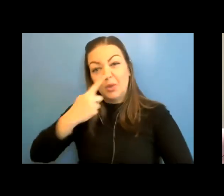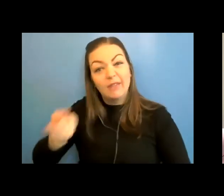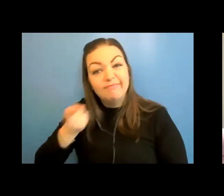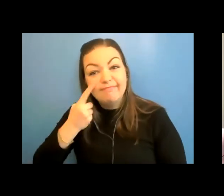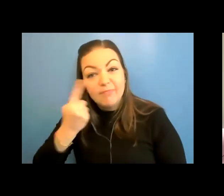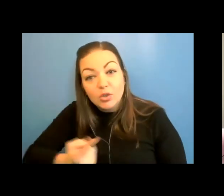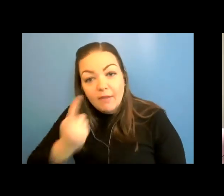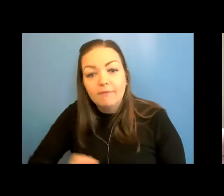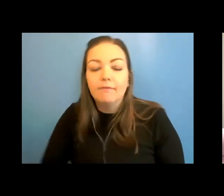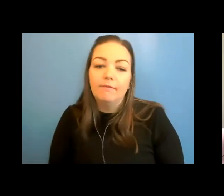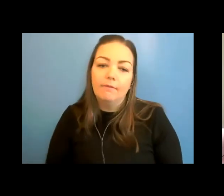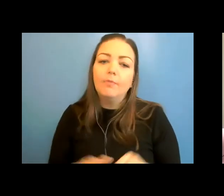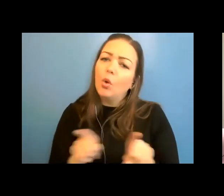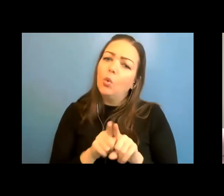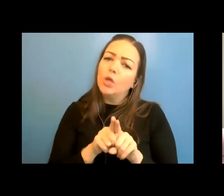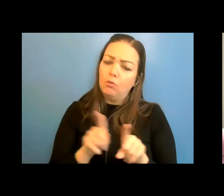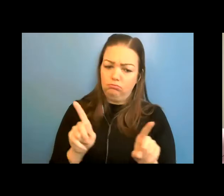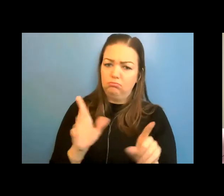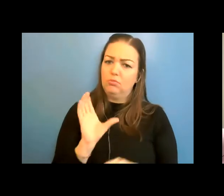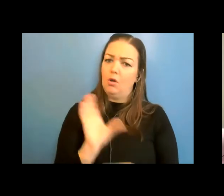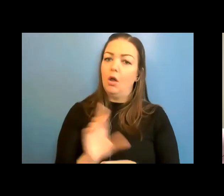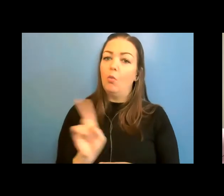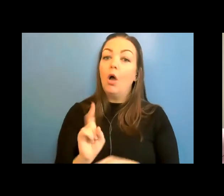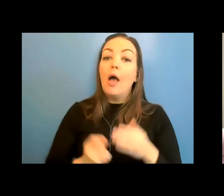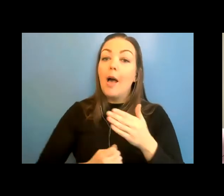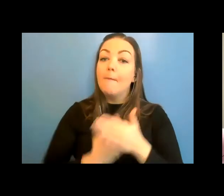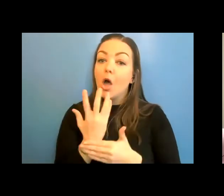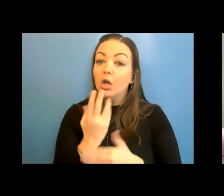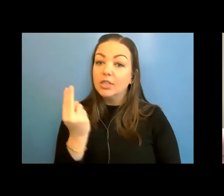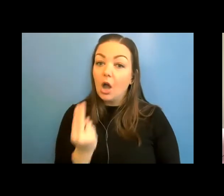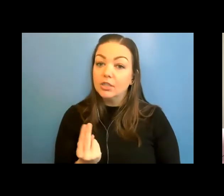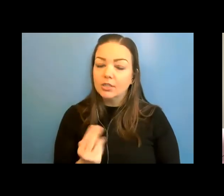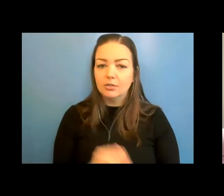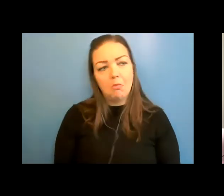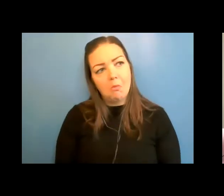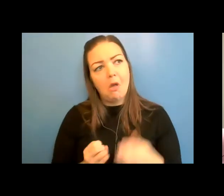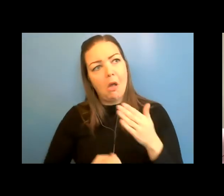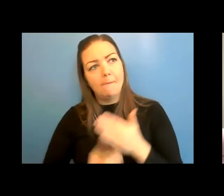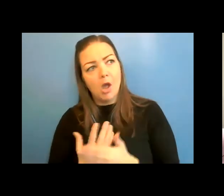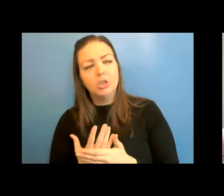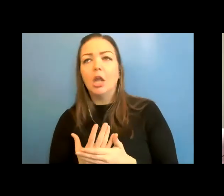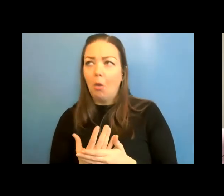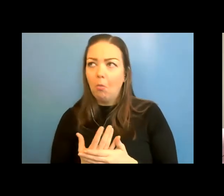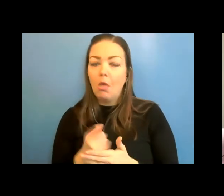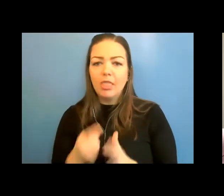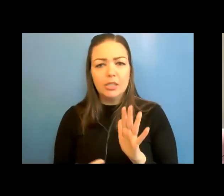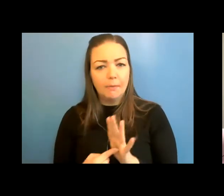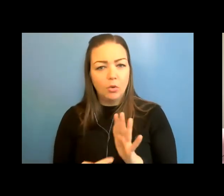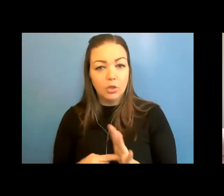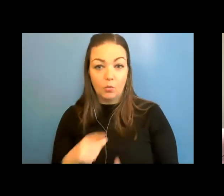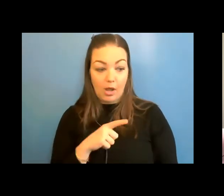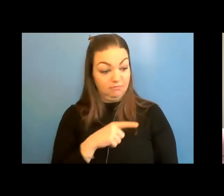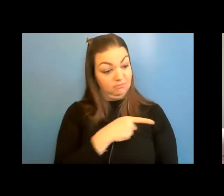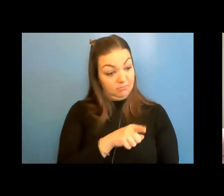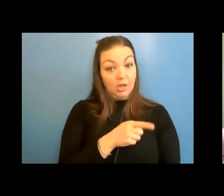artists. It's really important for us that we don't just support artists in the middle of